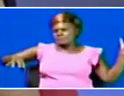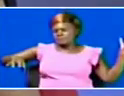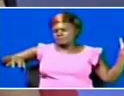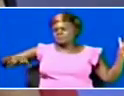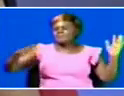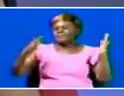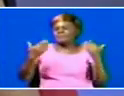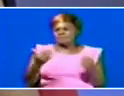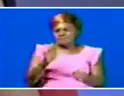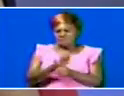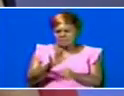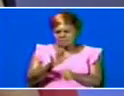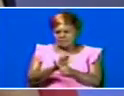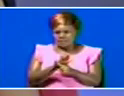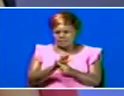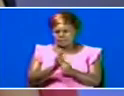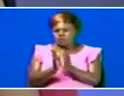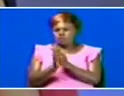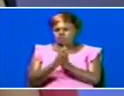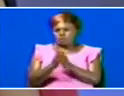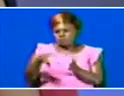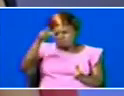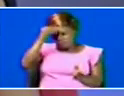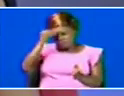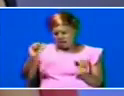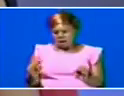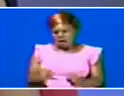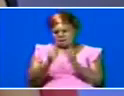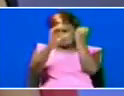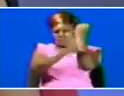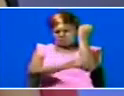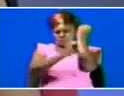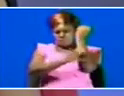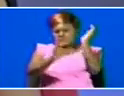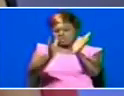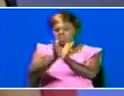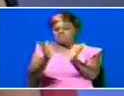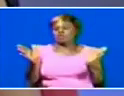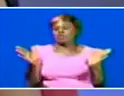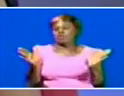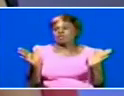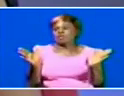Okay, so many analogies we can draw from that story with what's happening in the country in general.